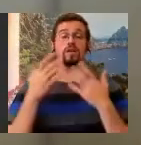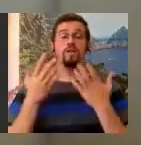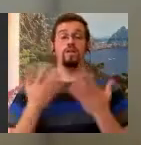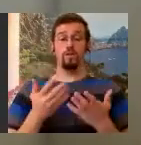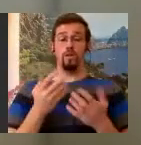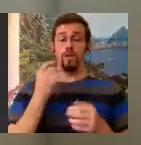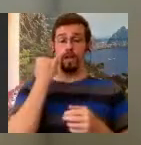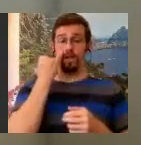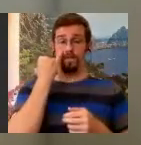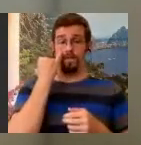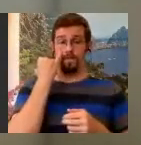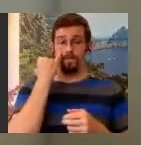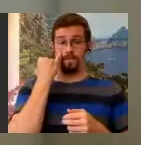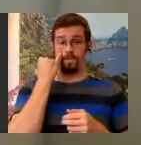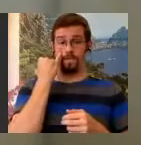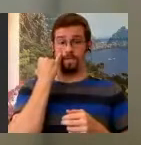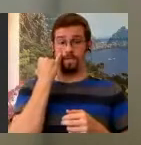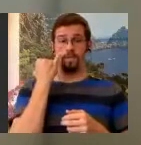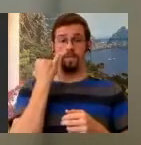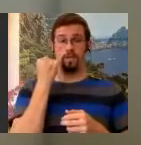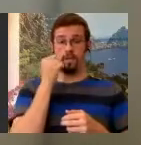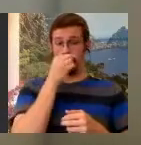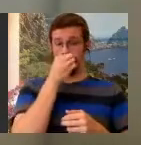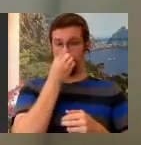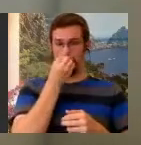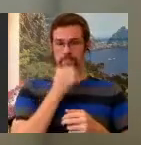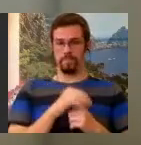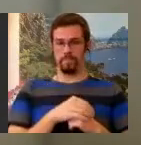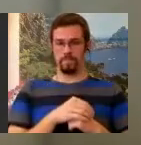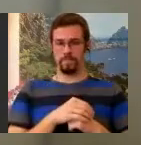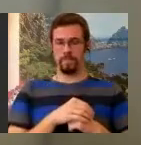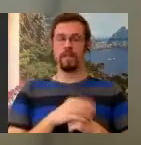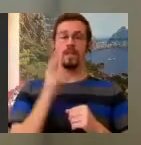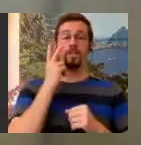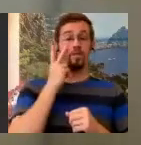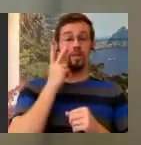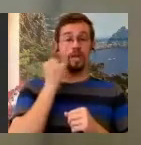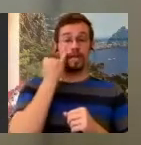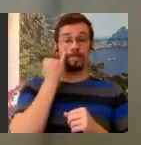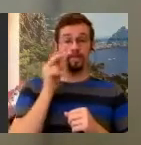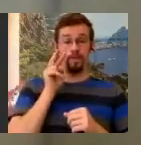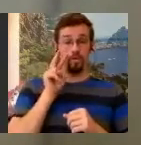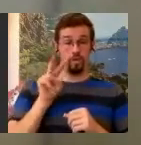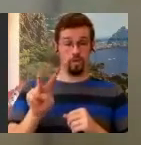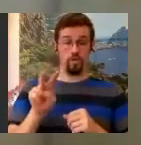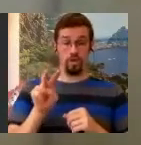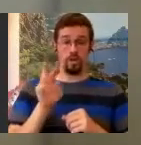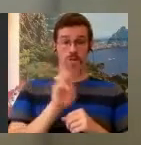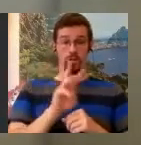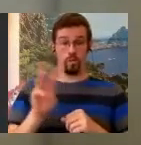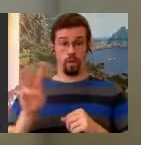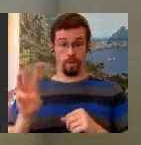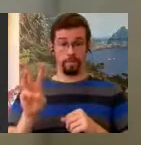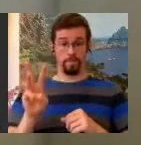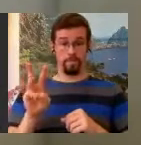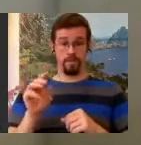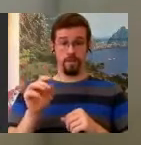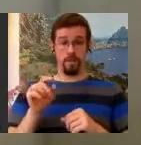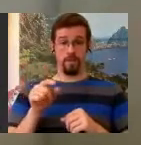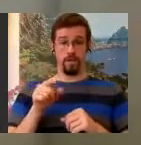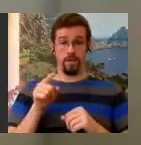the WO3C initiative, the Web Accessibility Initiative, they say a